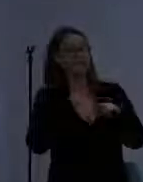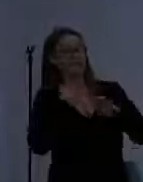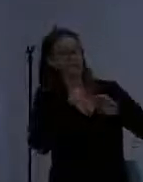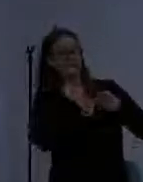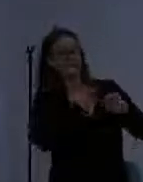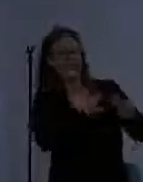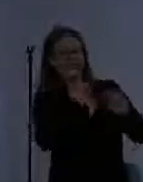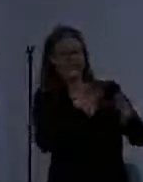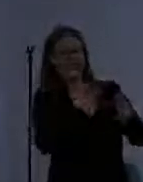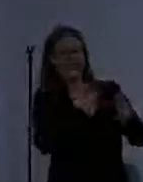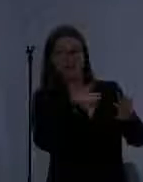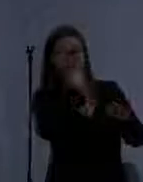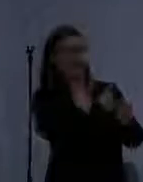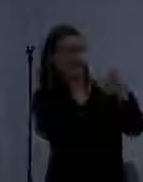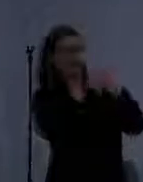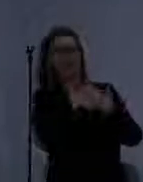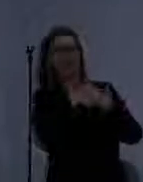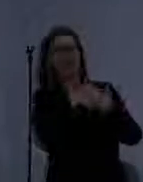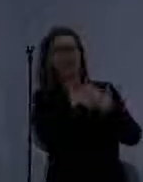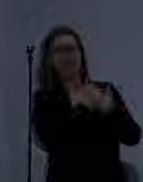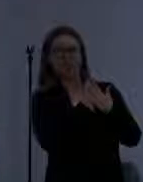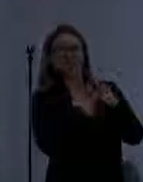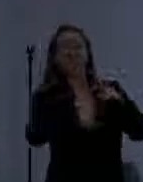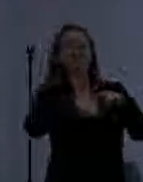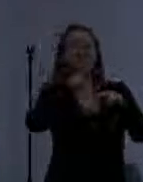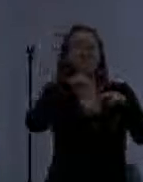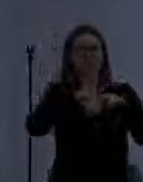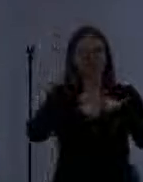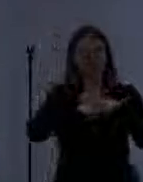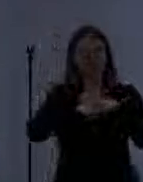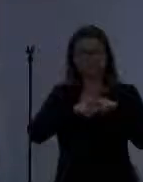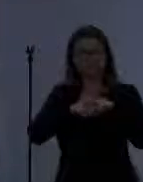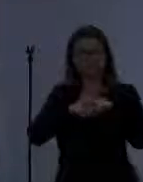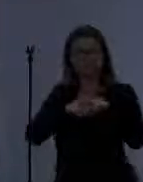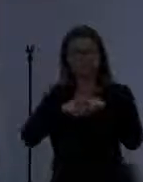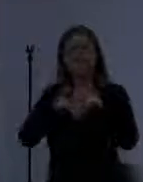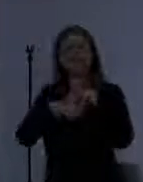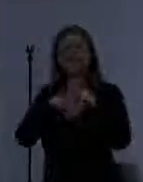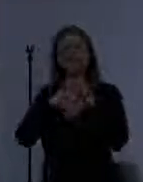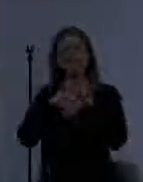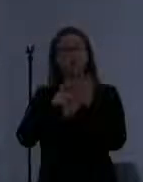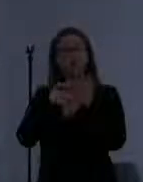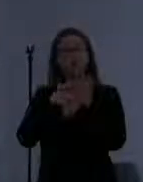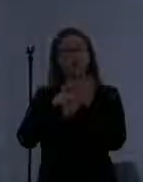And if the commission made the person with disability the one who